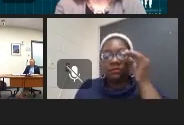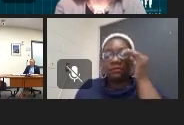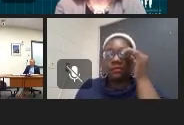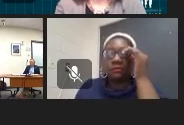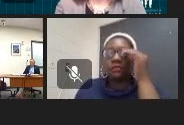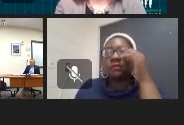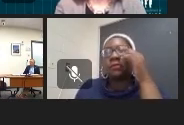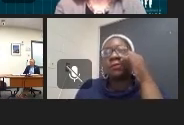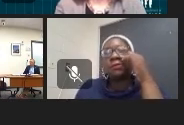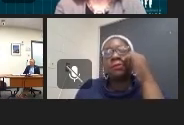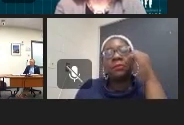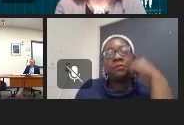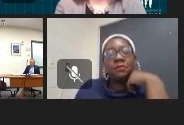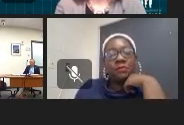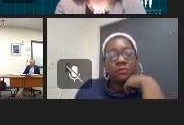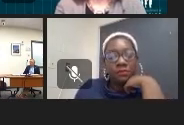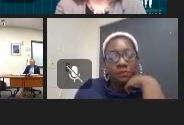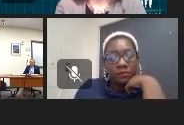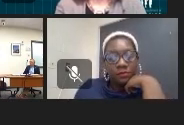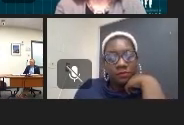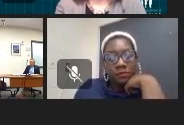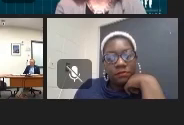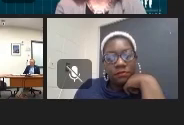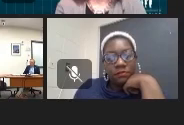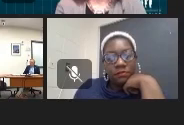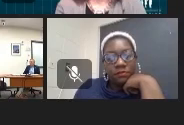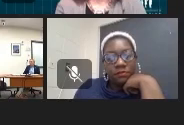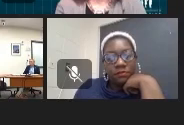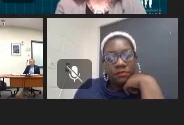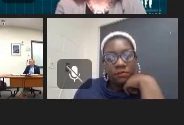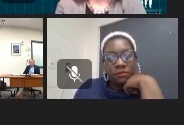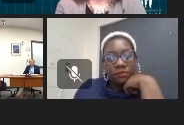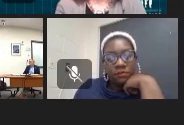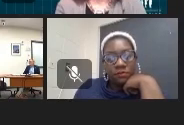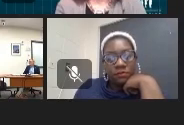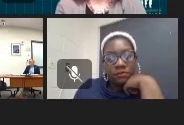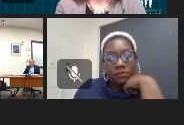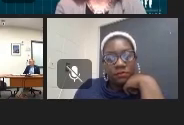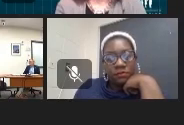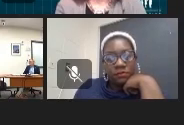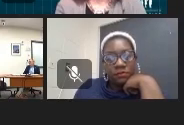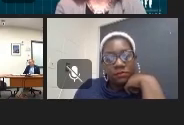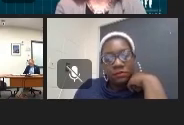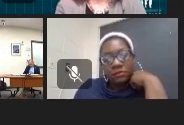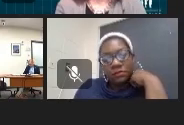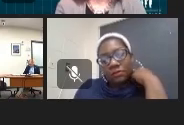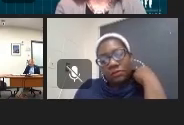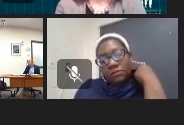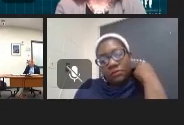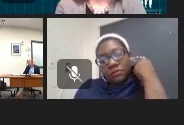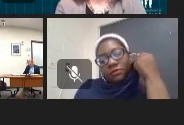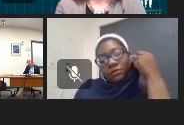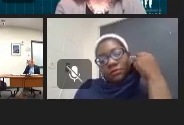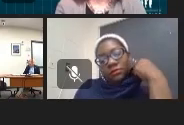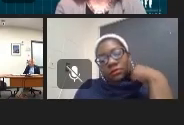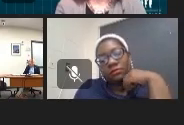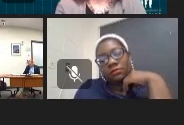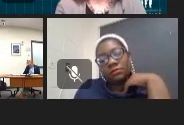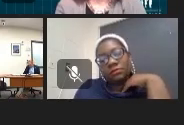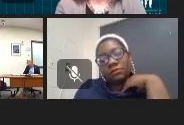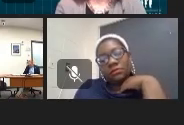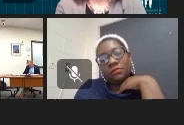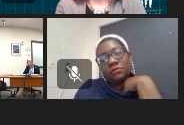councils. Those councils will follow the traditional principal selection method that we're accustomed to, and that they